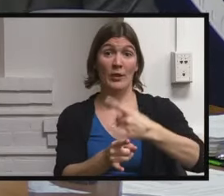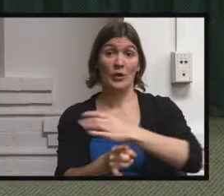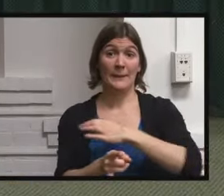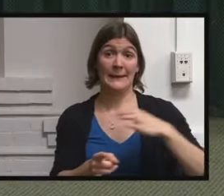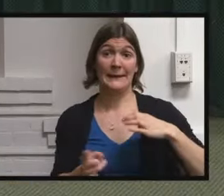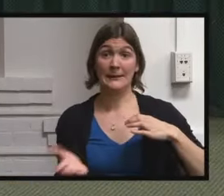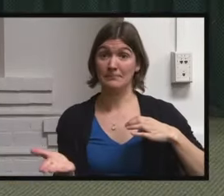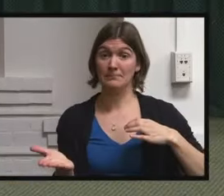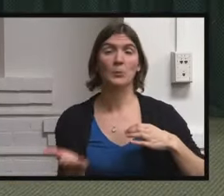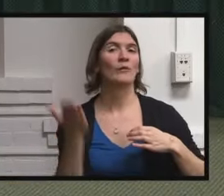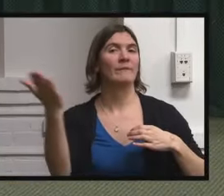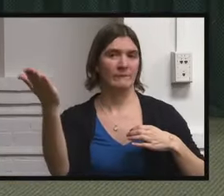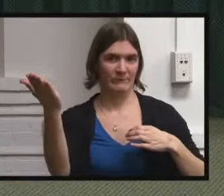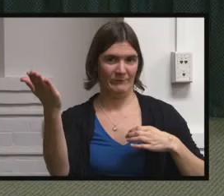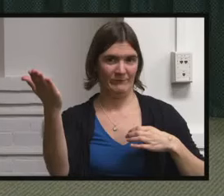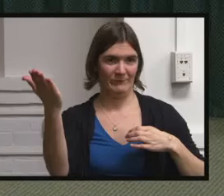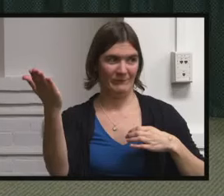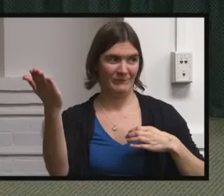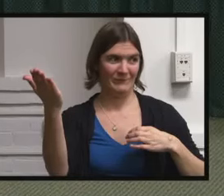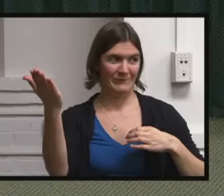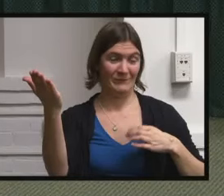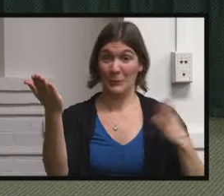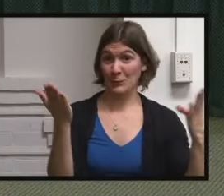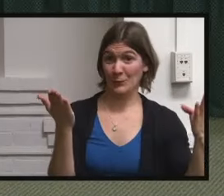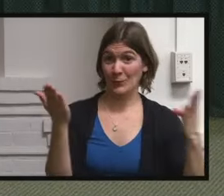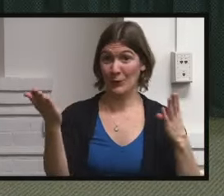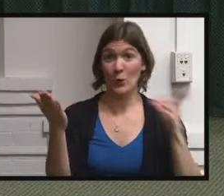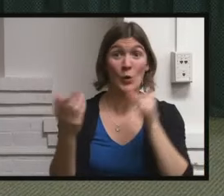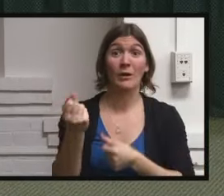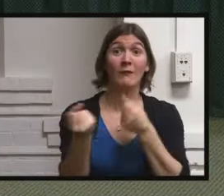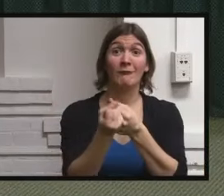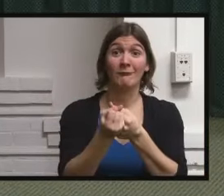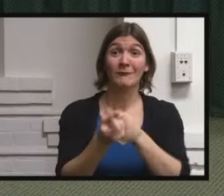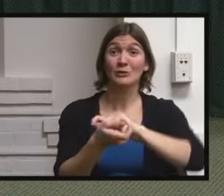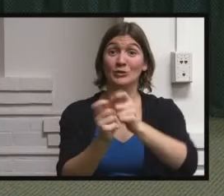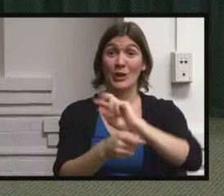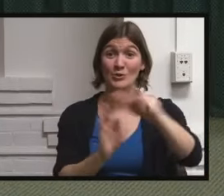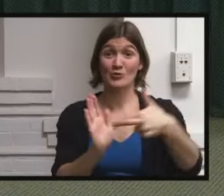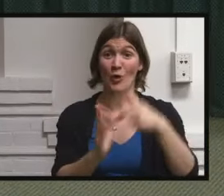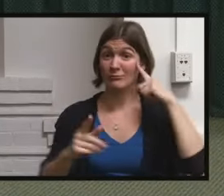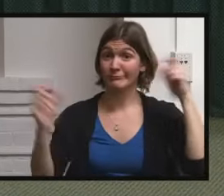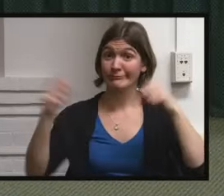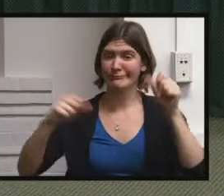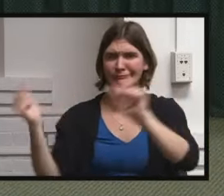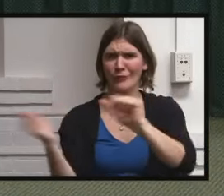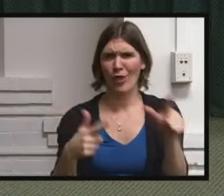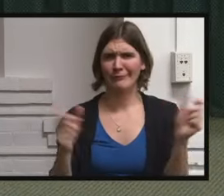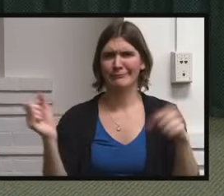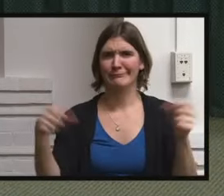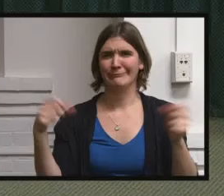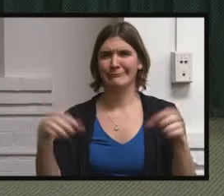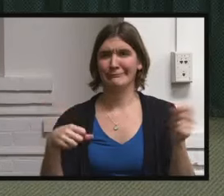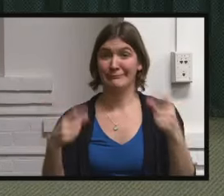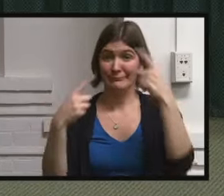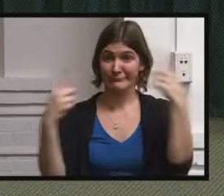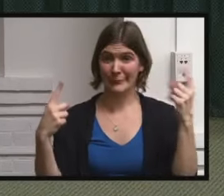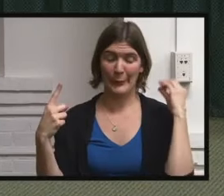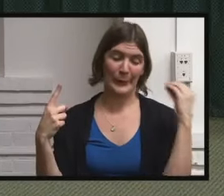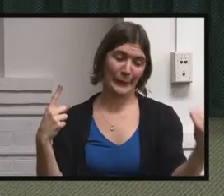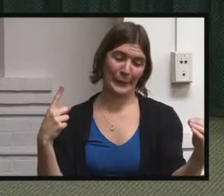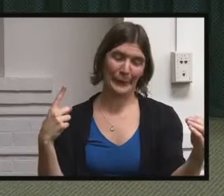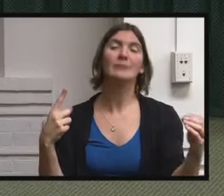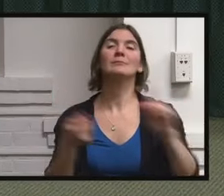commissioners. So moved. All those in favor of convening as liquor commissioners, please say aye. Aye. Aye. Anybody opposed or